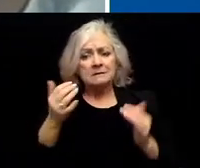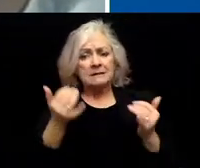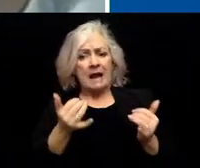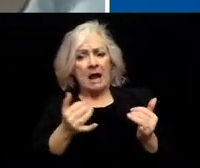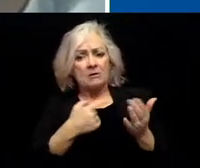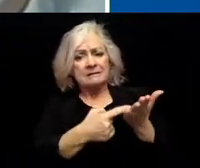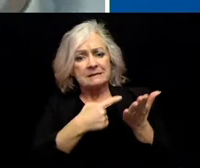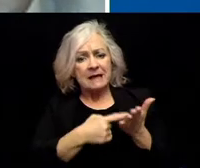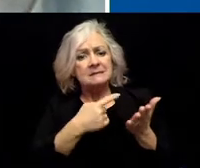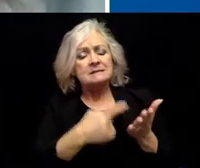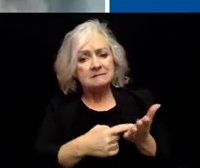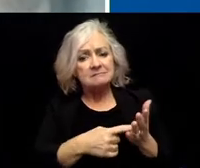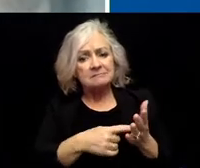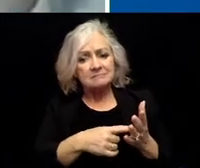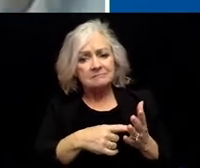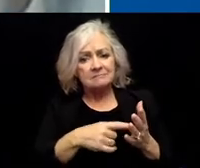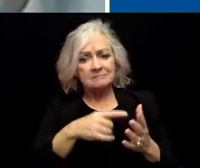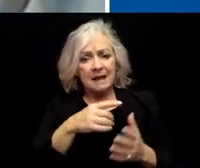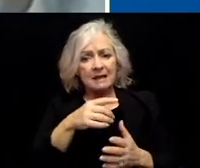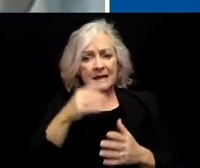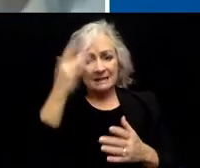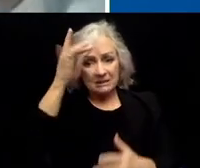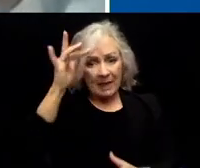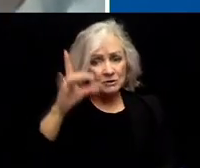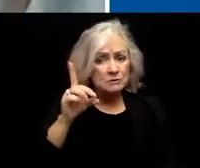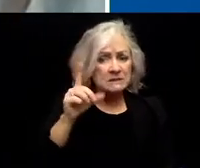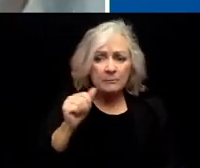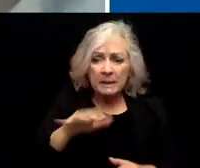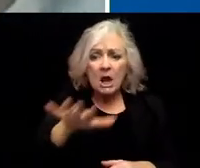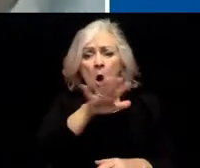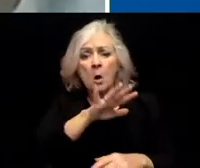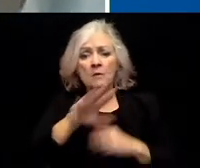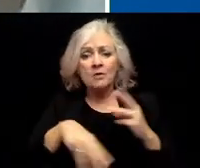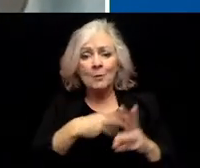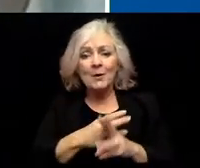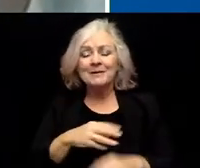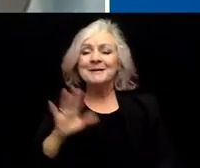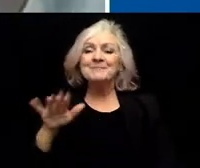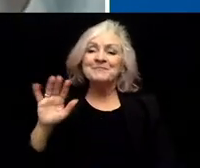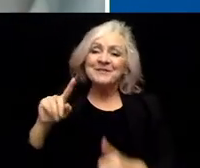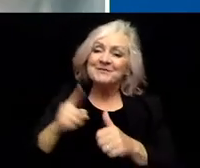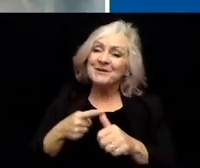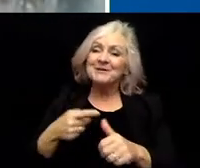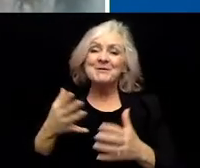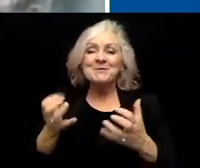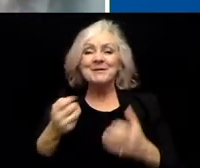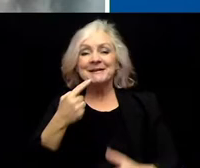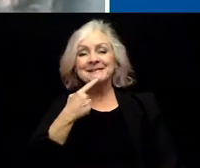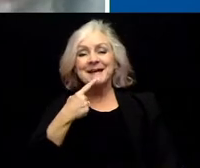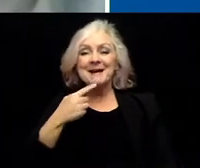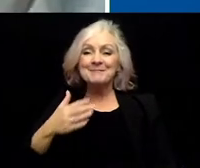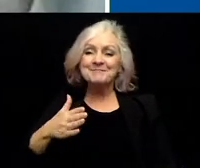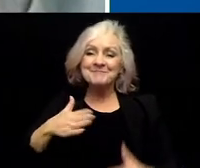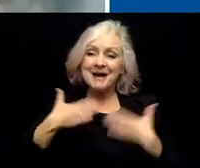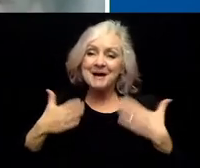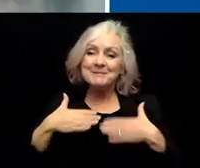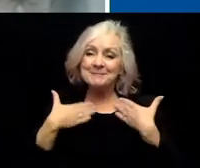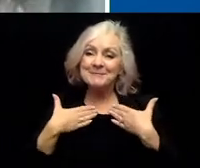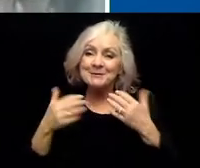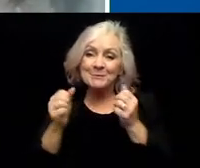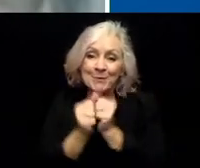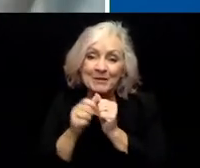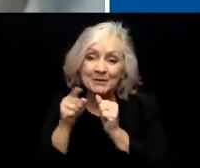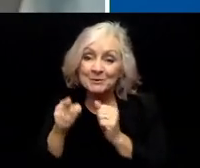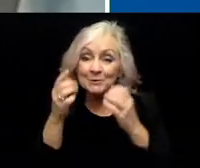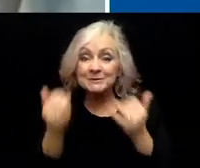world. First of all, Mike, can I say what fun it is to be back again on a panel with you. I'm joining you and